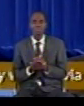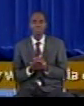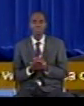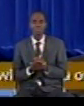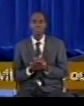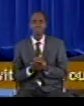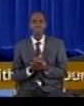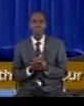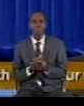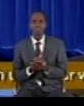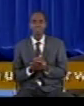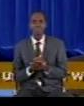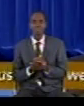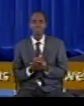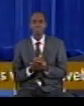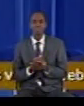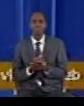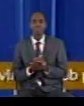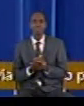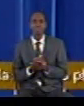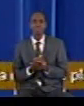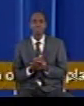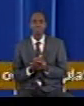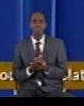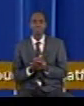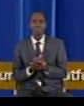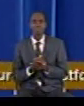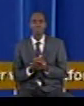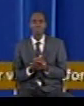Najiyawo nayawo dagayola nakoma mareba.